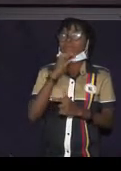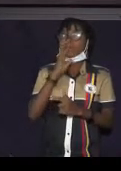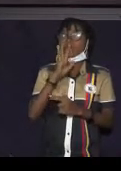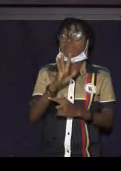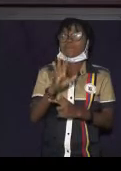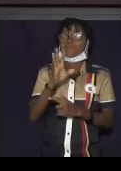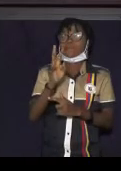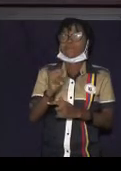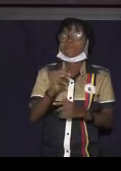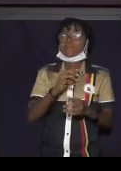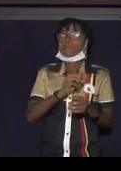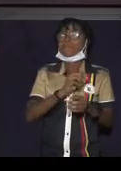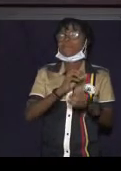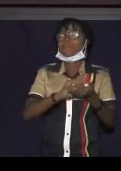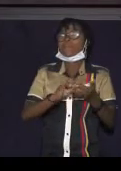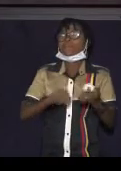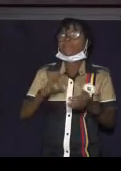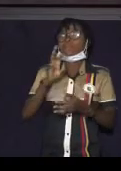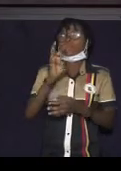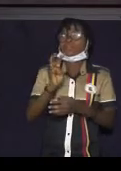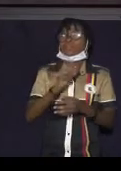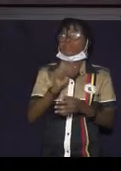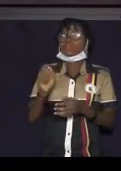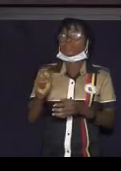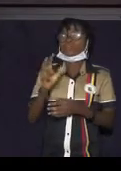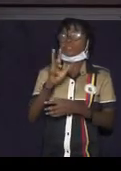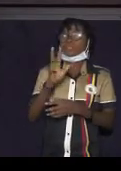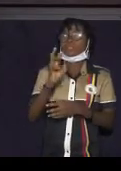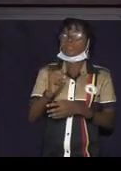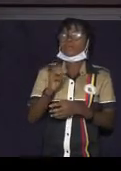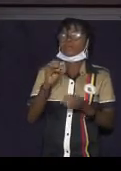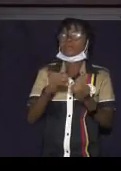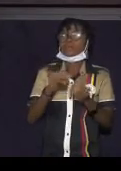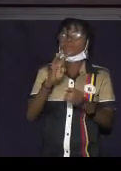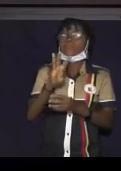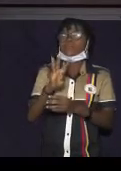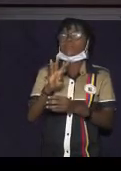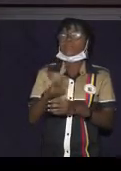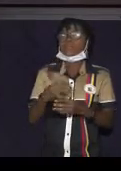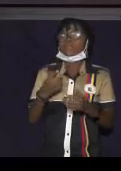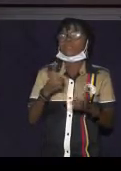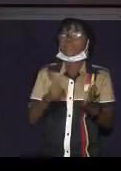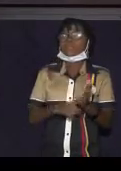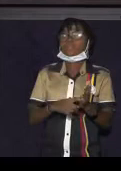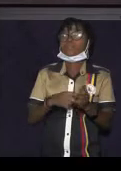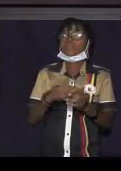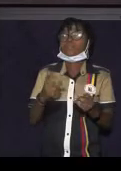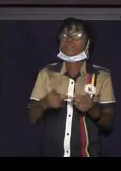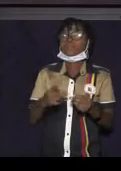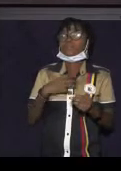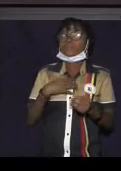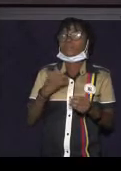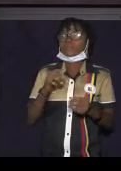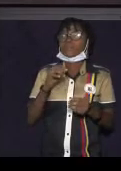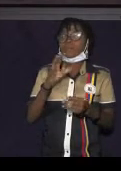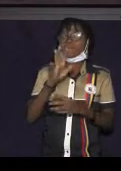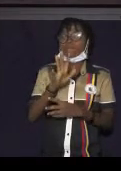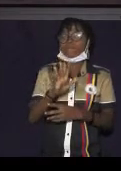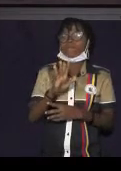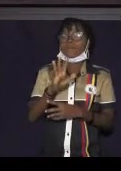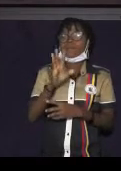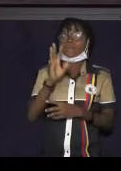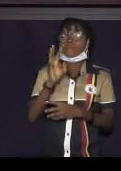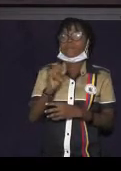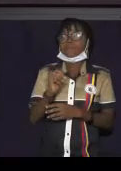minus 6 equals 3m plus 4. Then we will identify the terms. In this case, the terms are